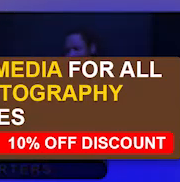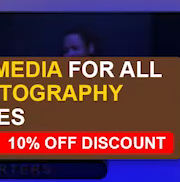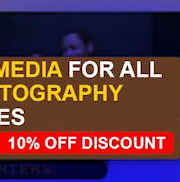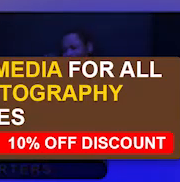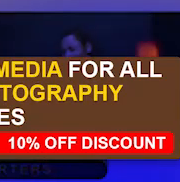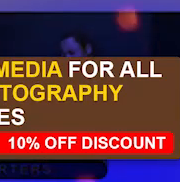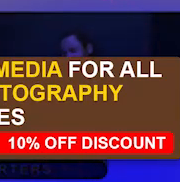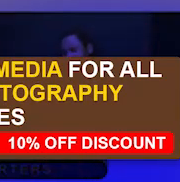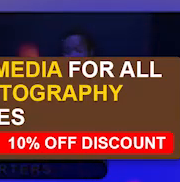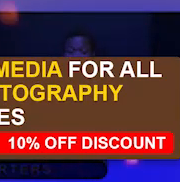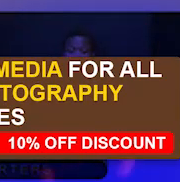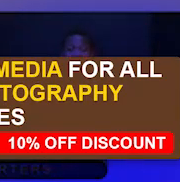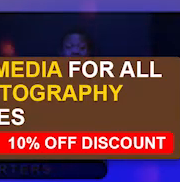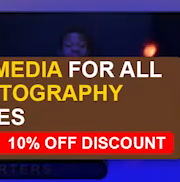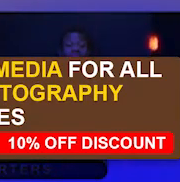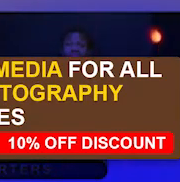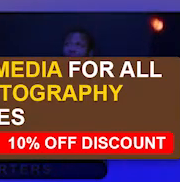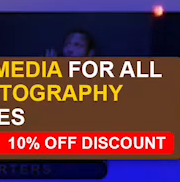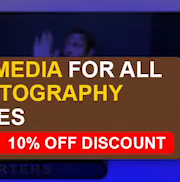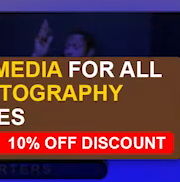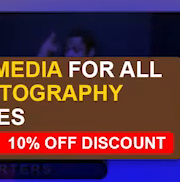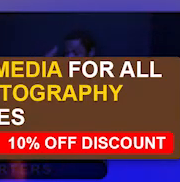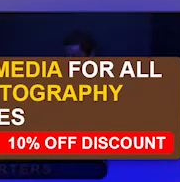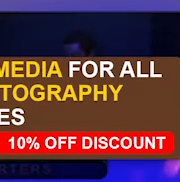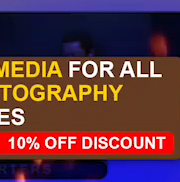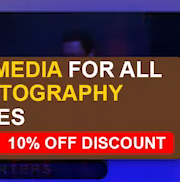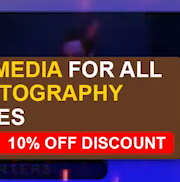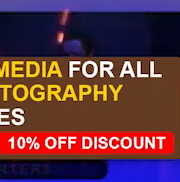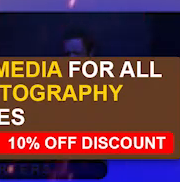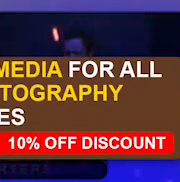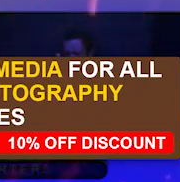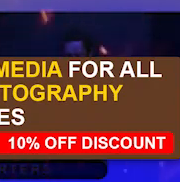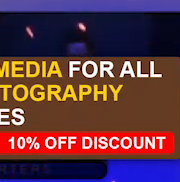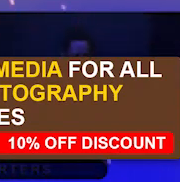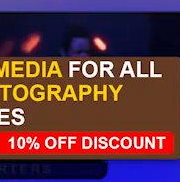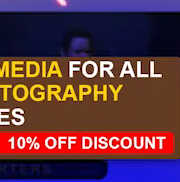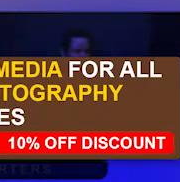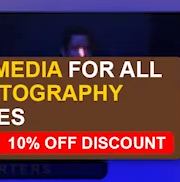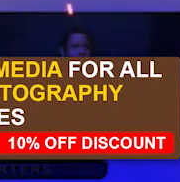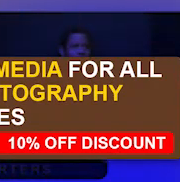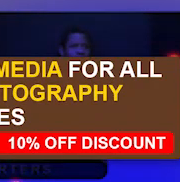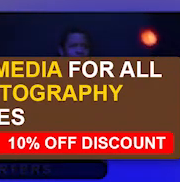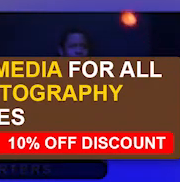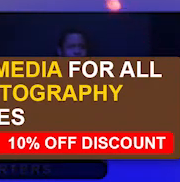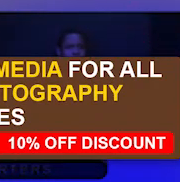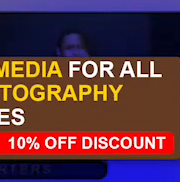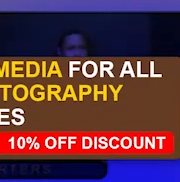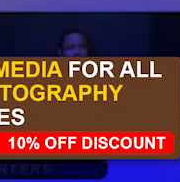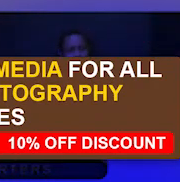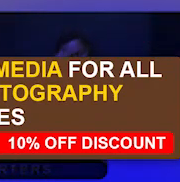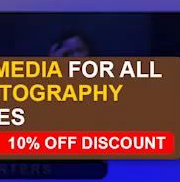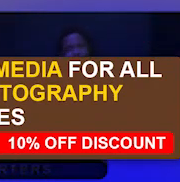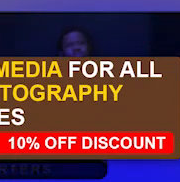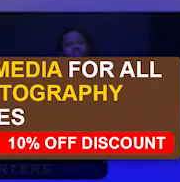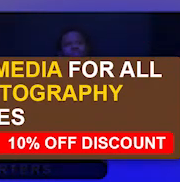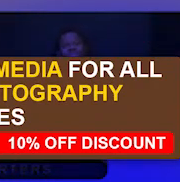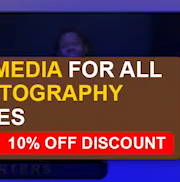authority of the name Jesus. So when we are talking about names, we spoke a bit